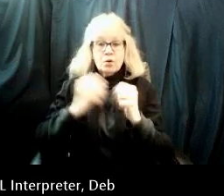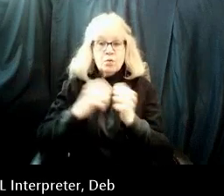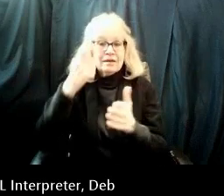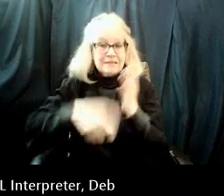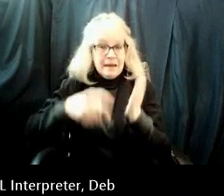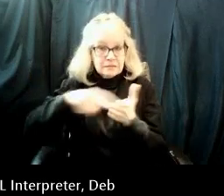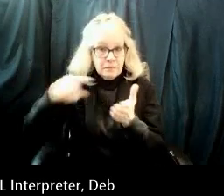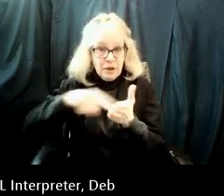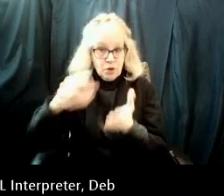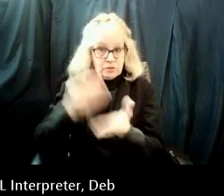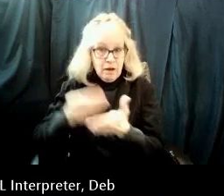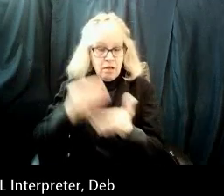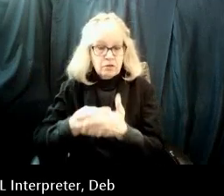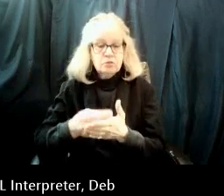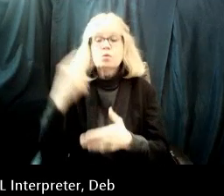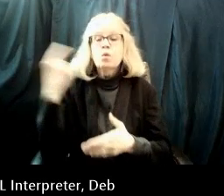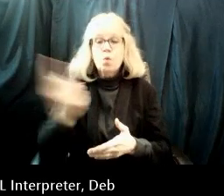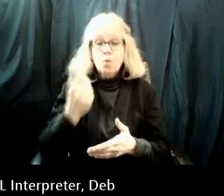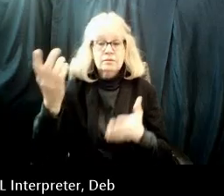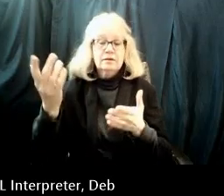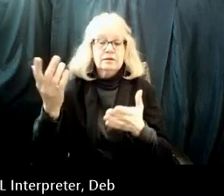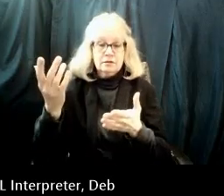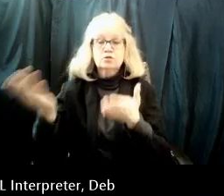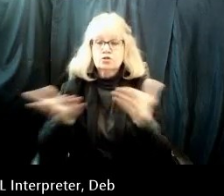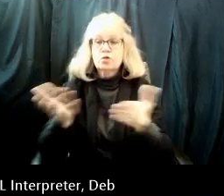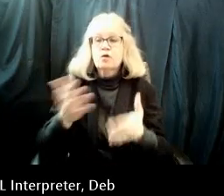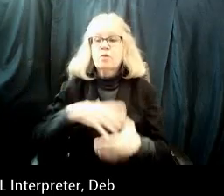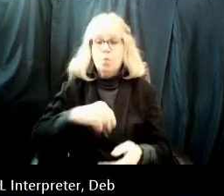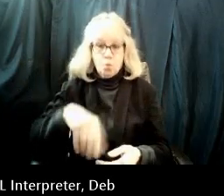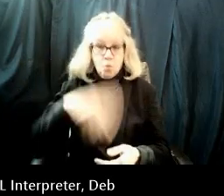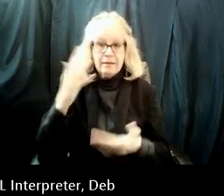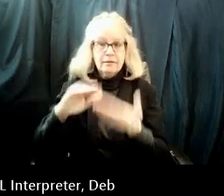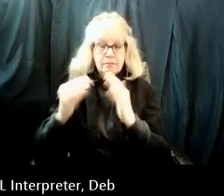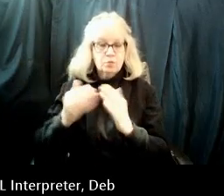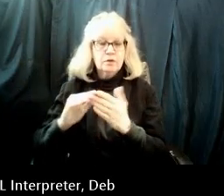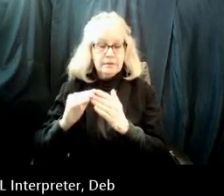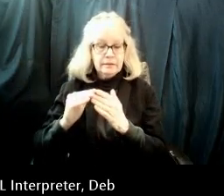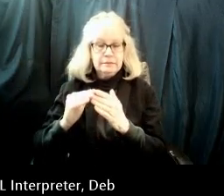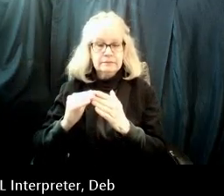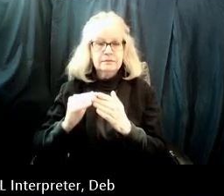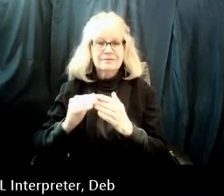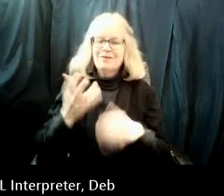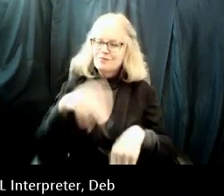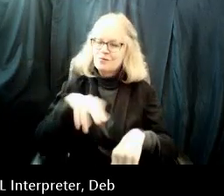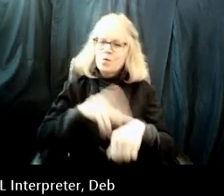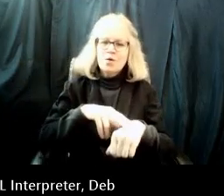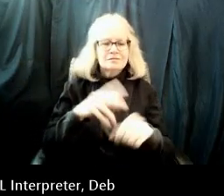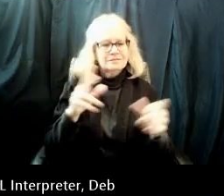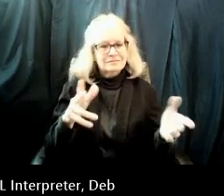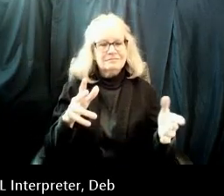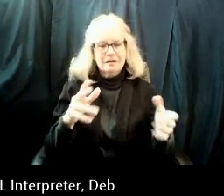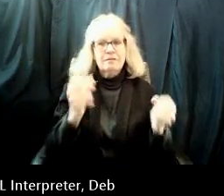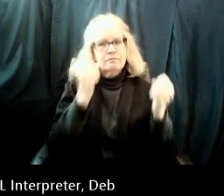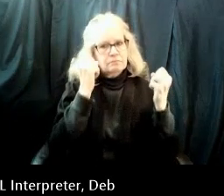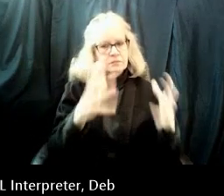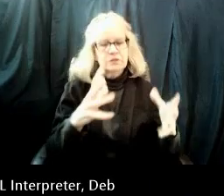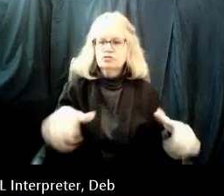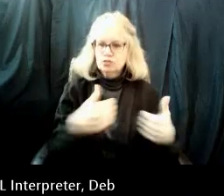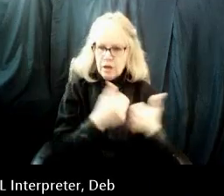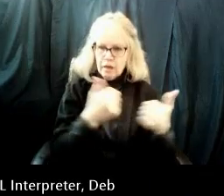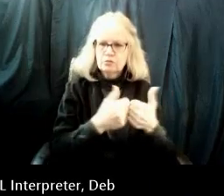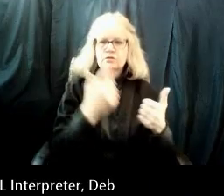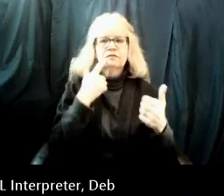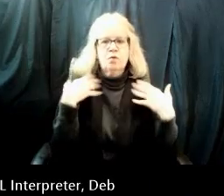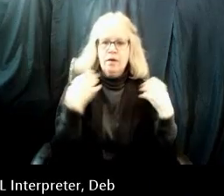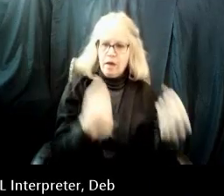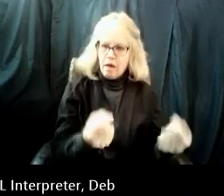routinely served only white communities. So of course, we can connect the significant challenges in health that